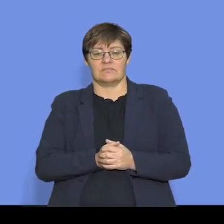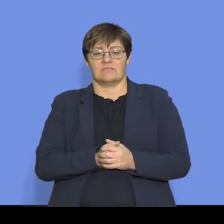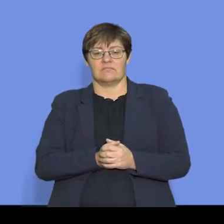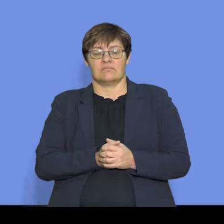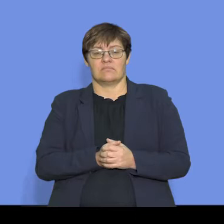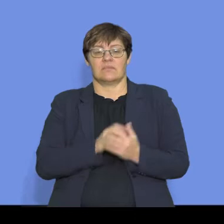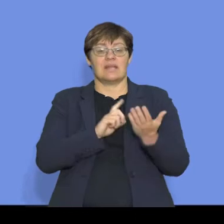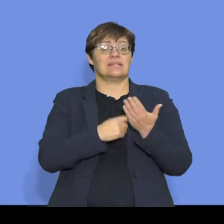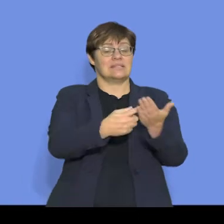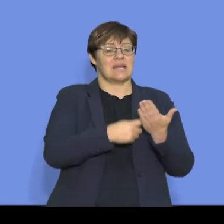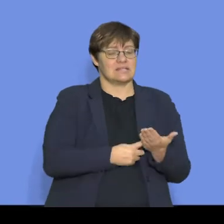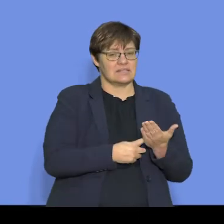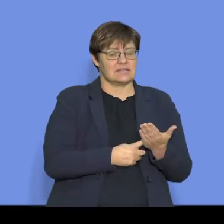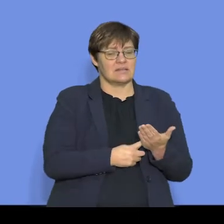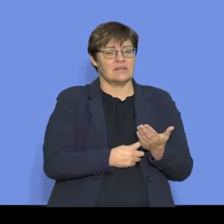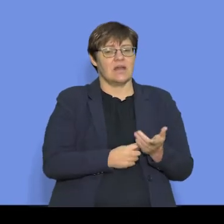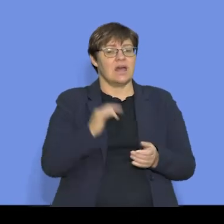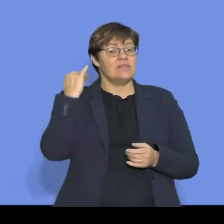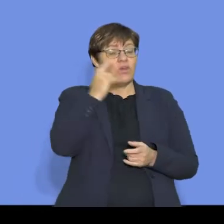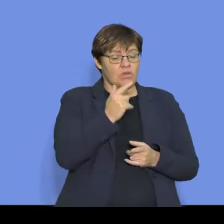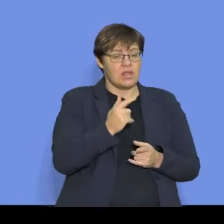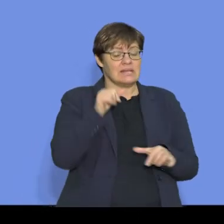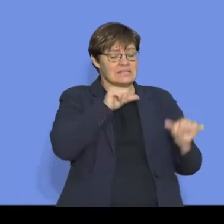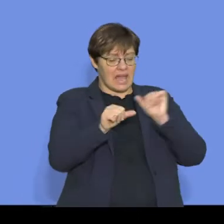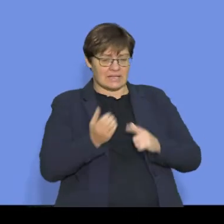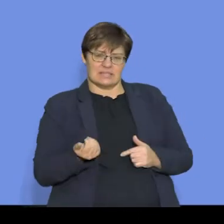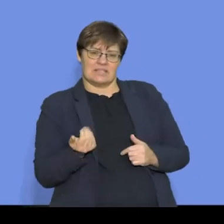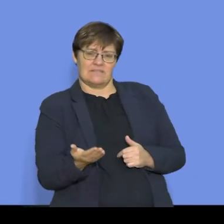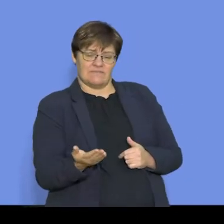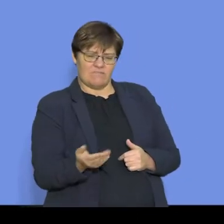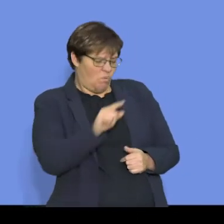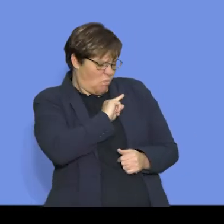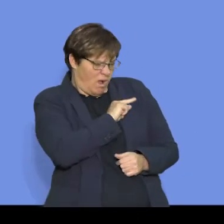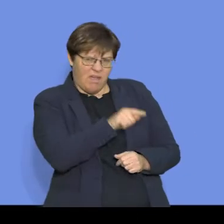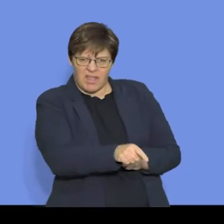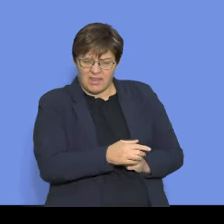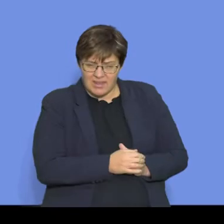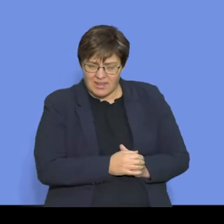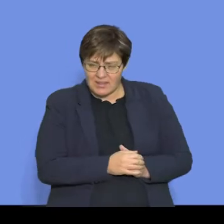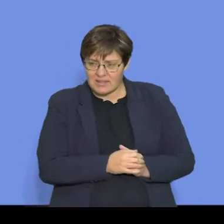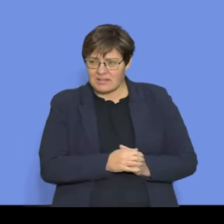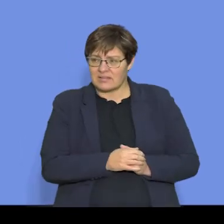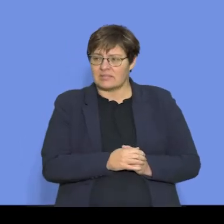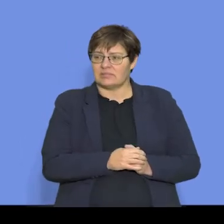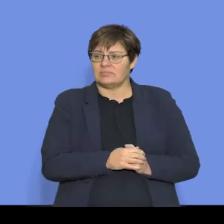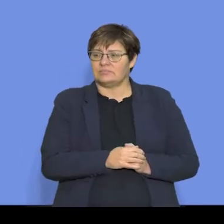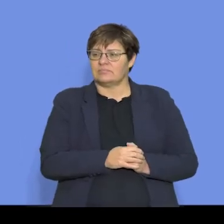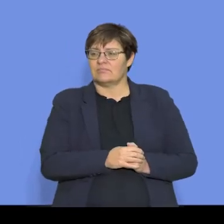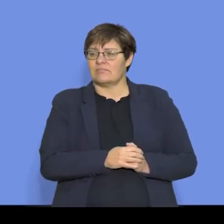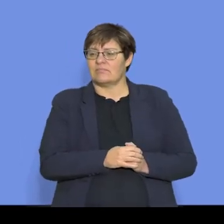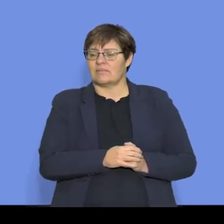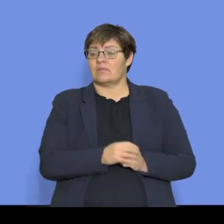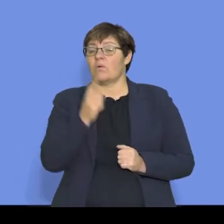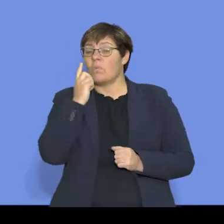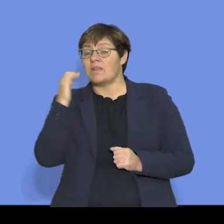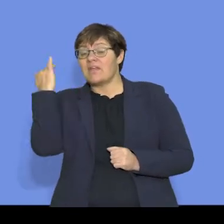And then discuss one theory that scientists put forward. Okay, so that would be the Cretaceous.